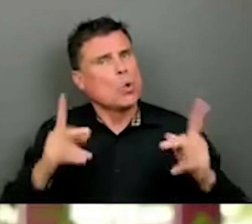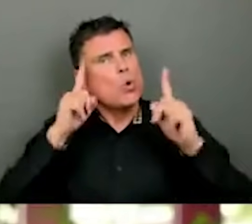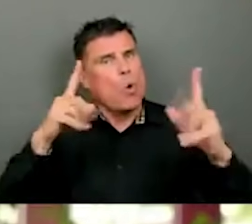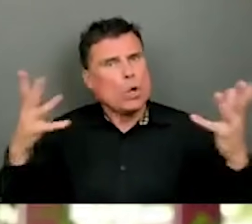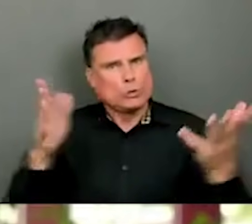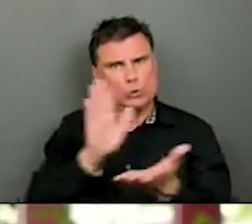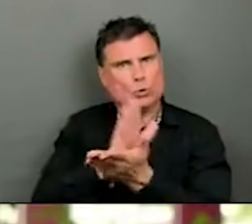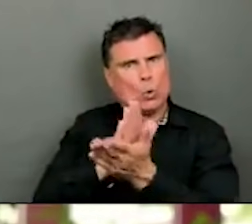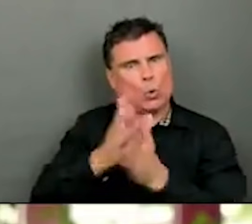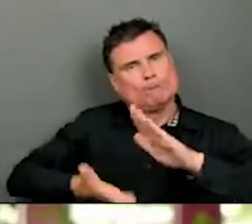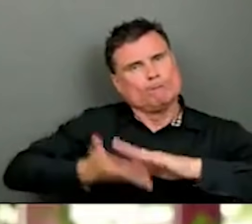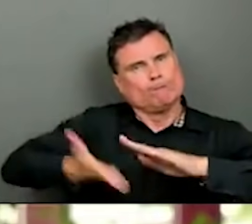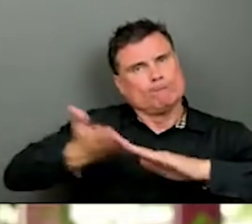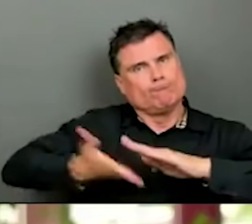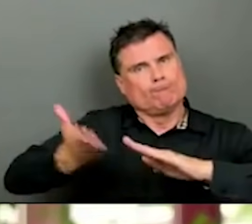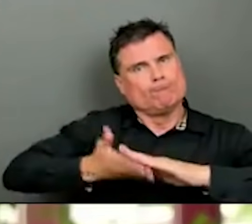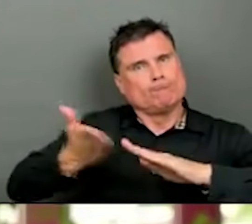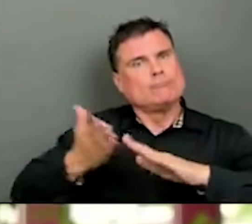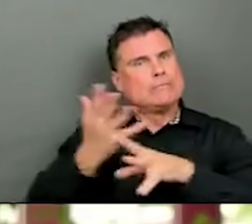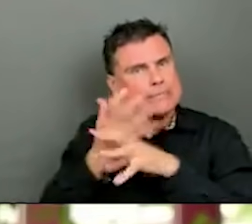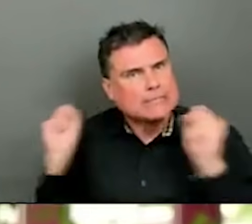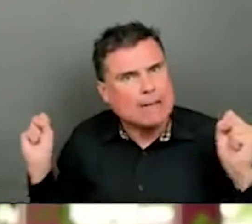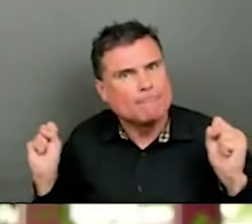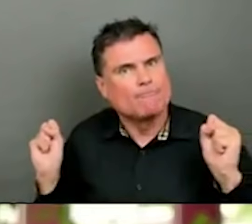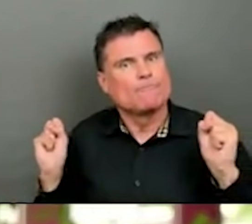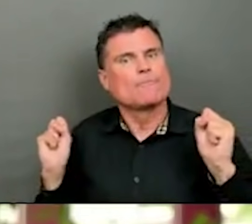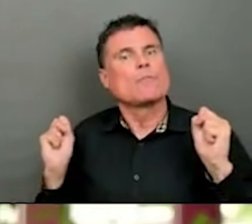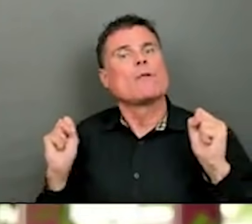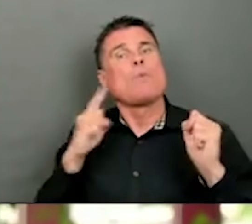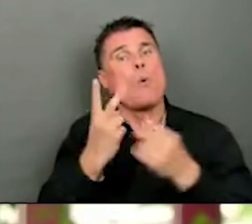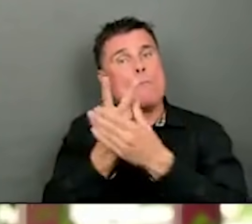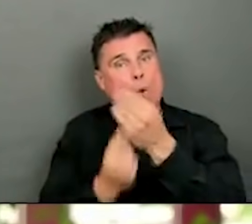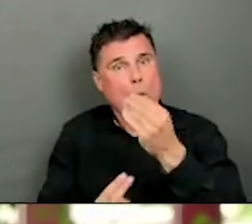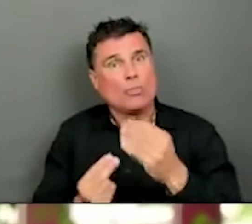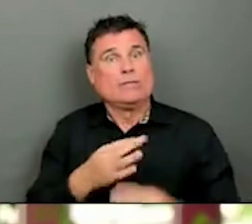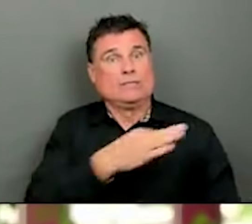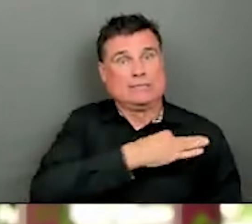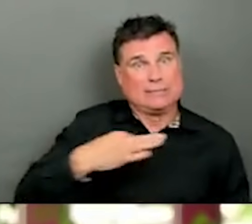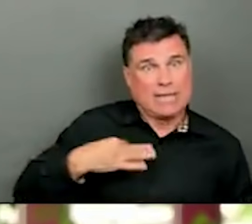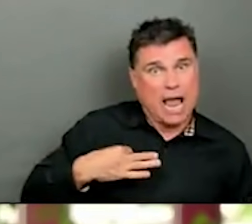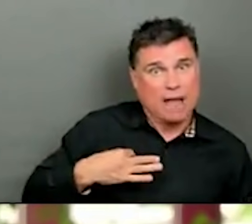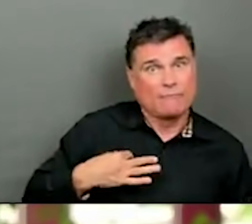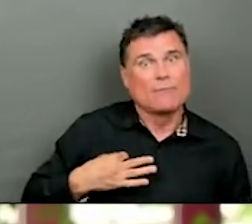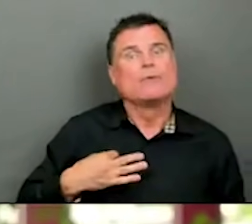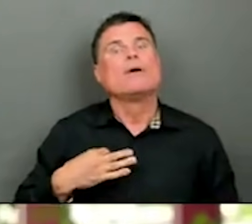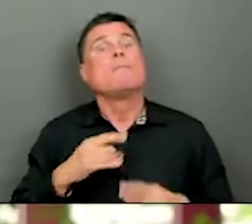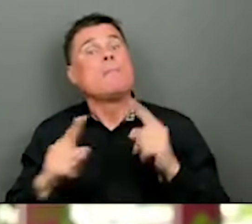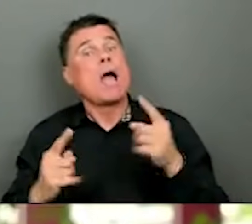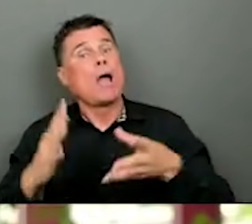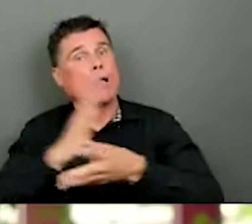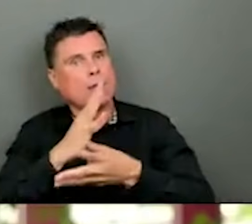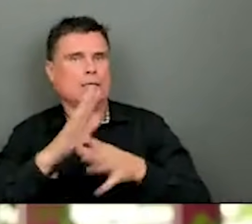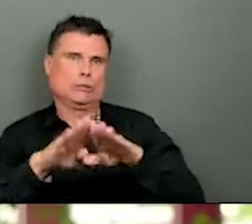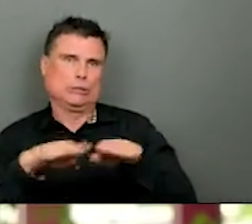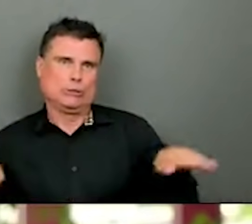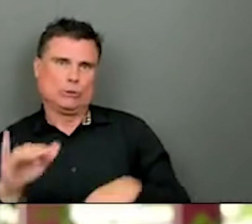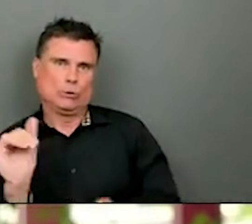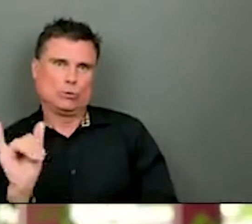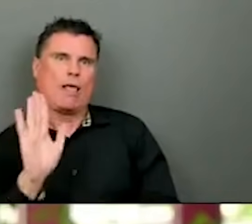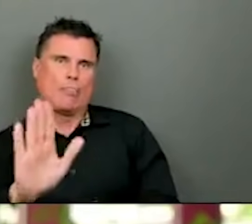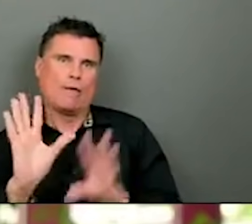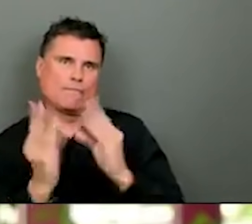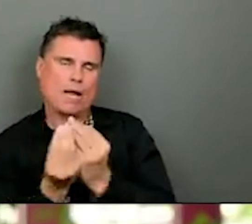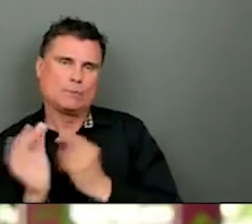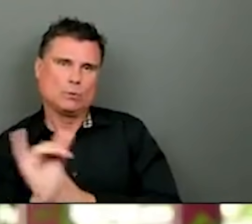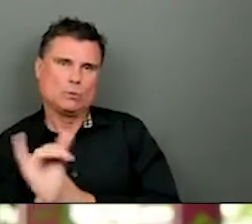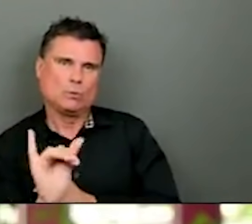functioning and safe for staff, but also so much importantly for families and for children across the province. And I think